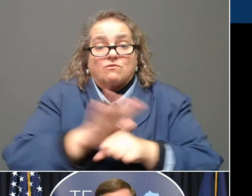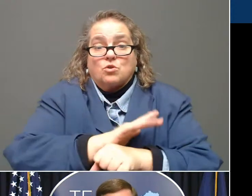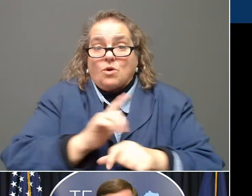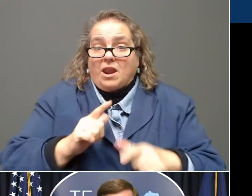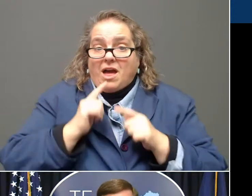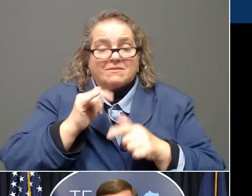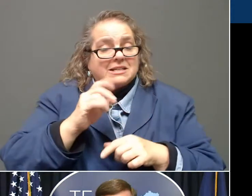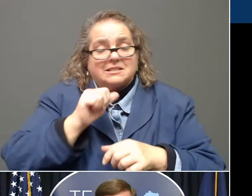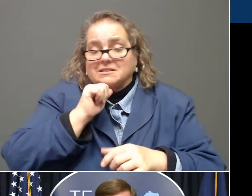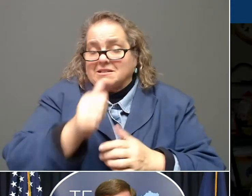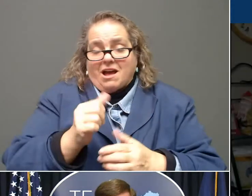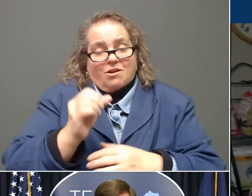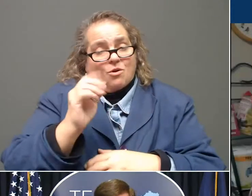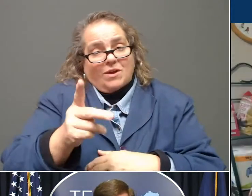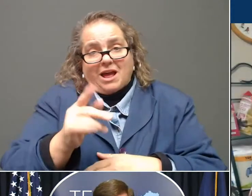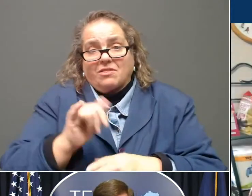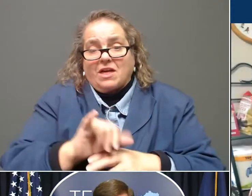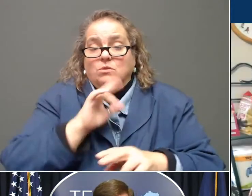in Irvine.